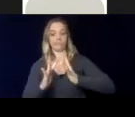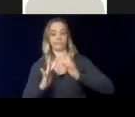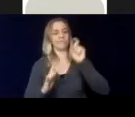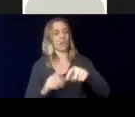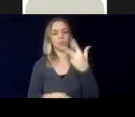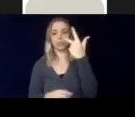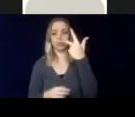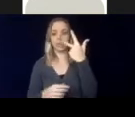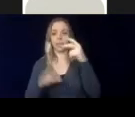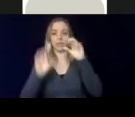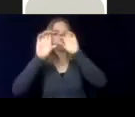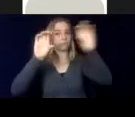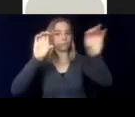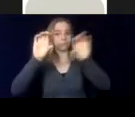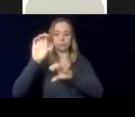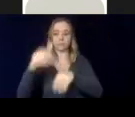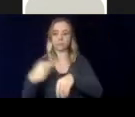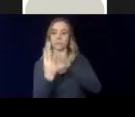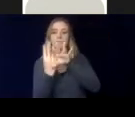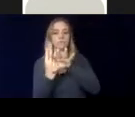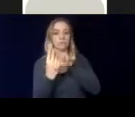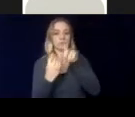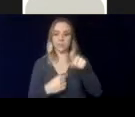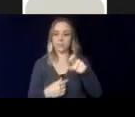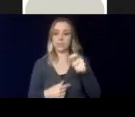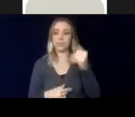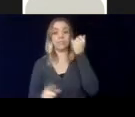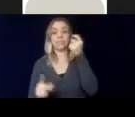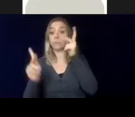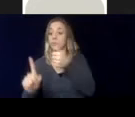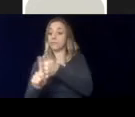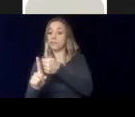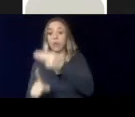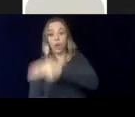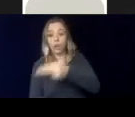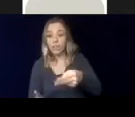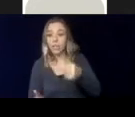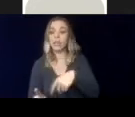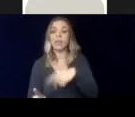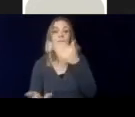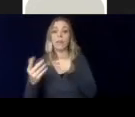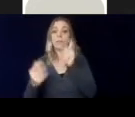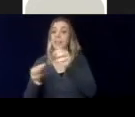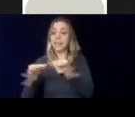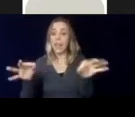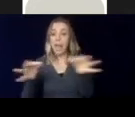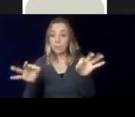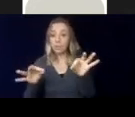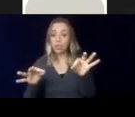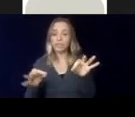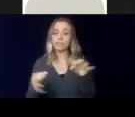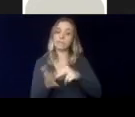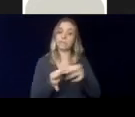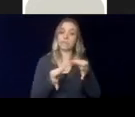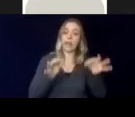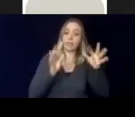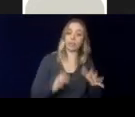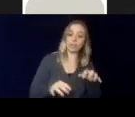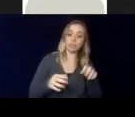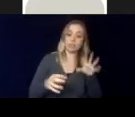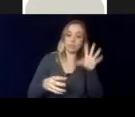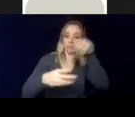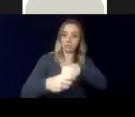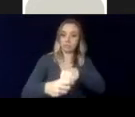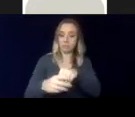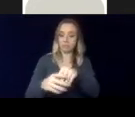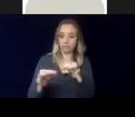have a either a hard of hearing individual that may need captioning, or if you're going to need to have an interpreter